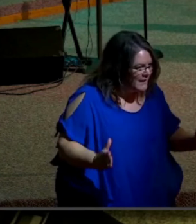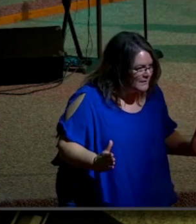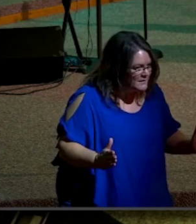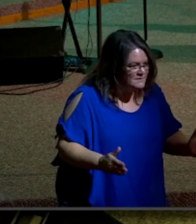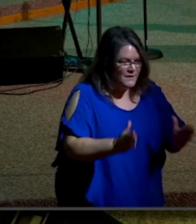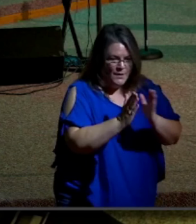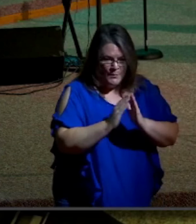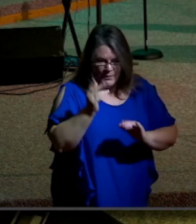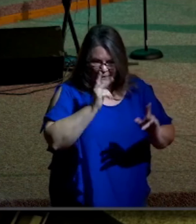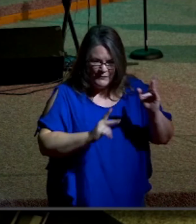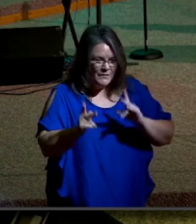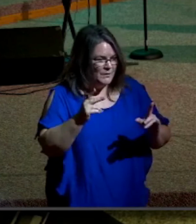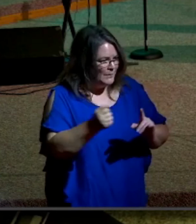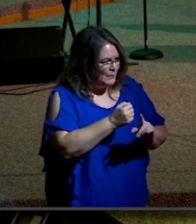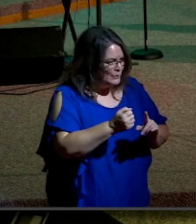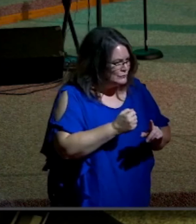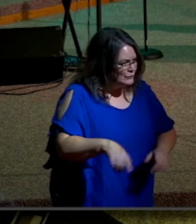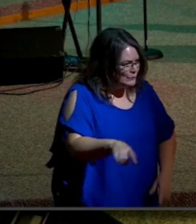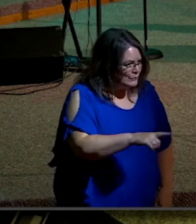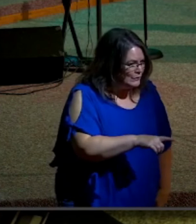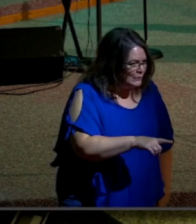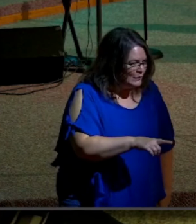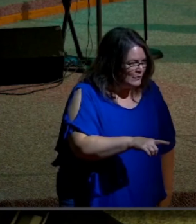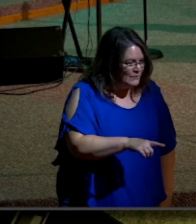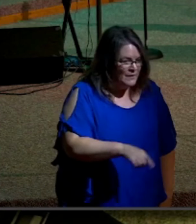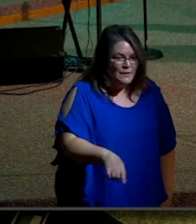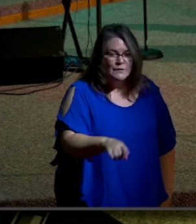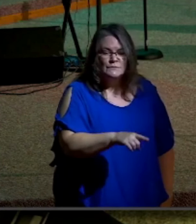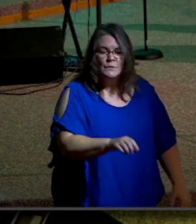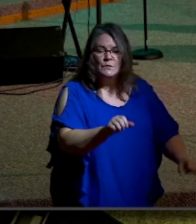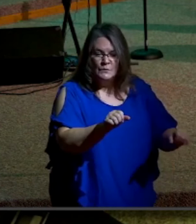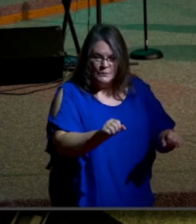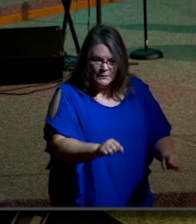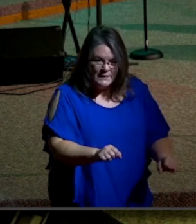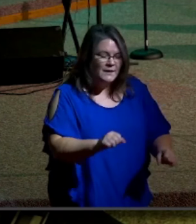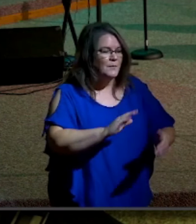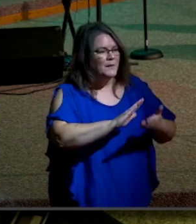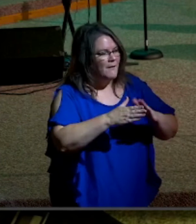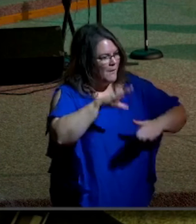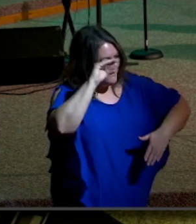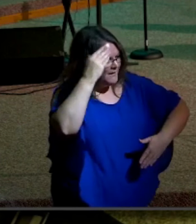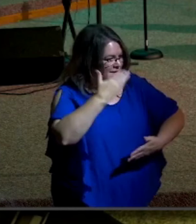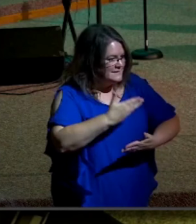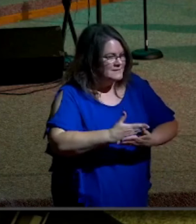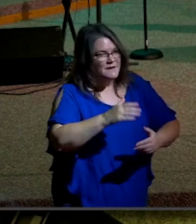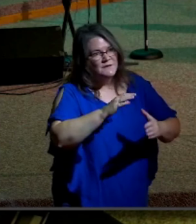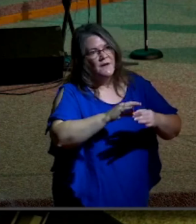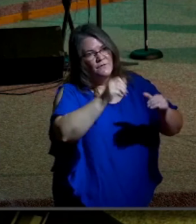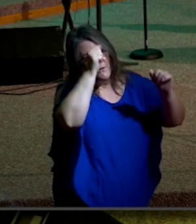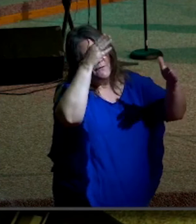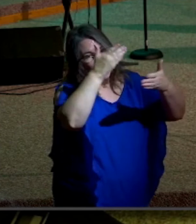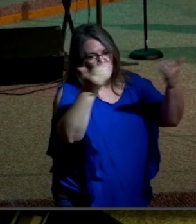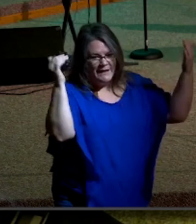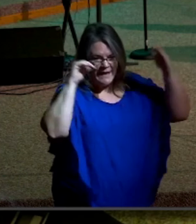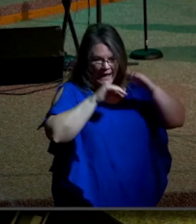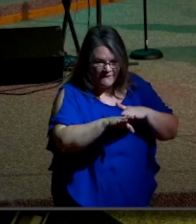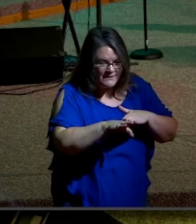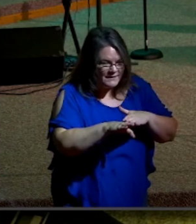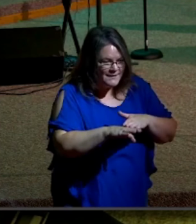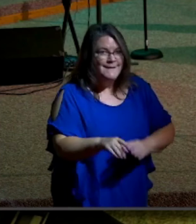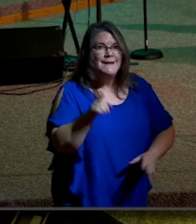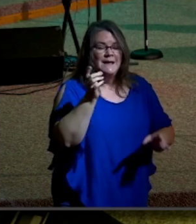those who persecute you, so that you may be sons of your Father who is in heaven. For he makes